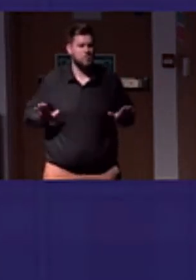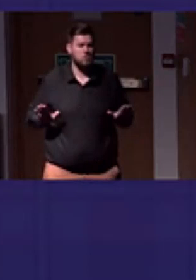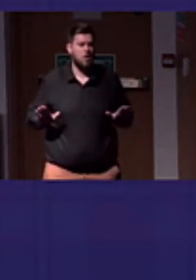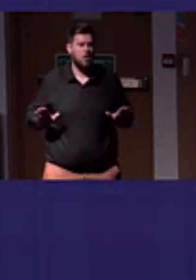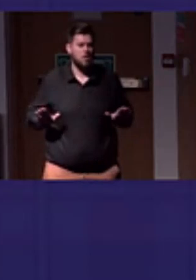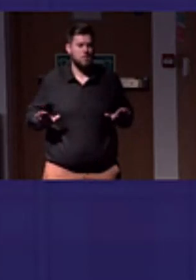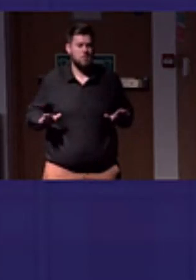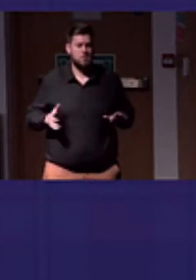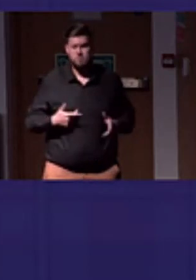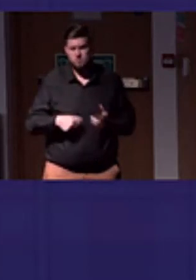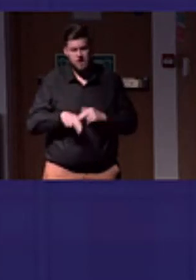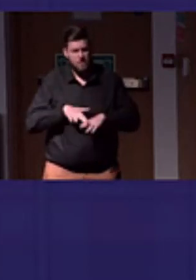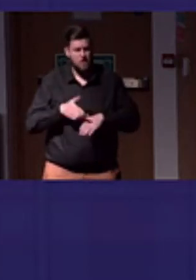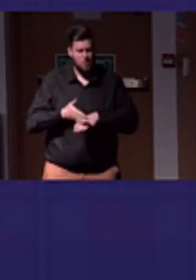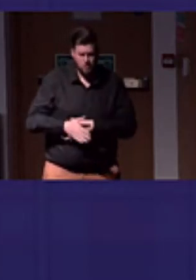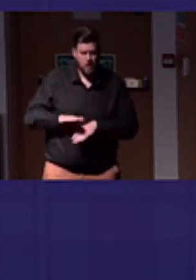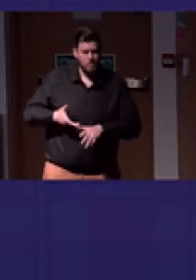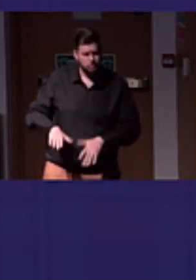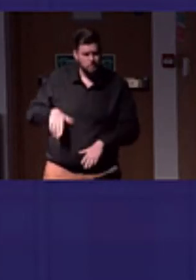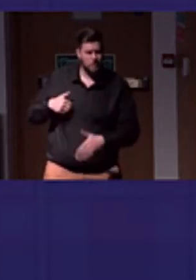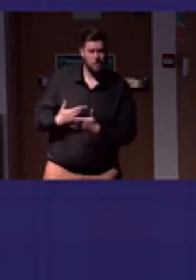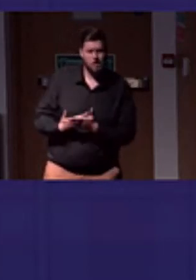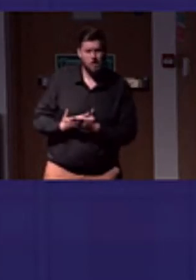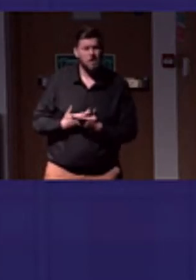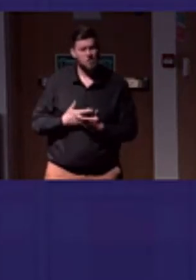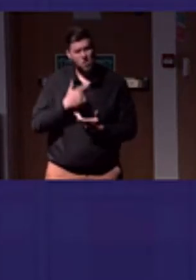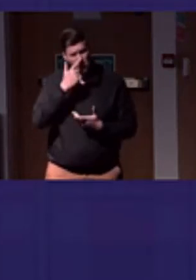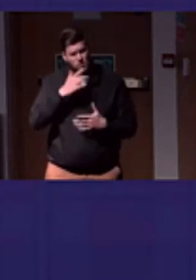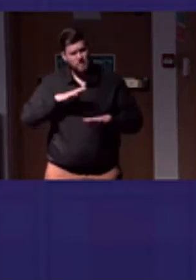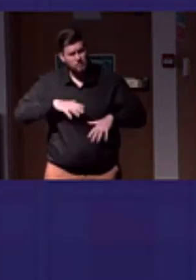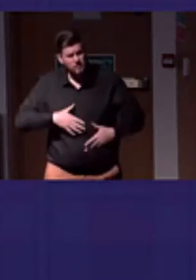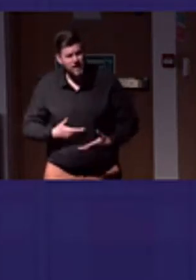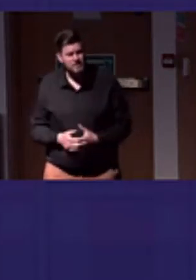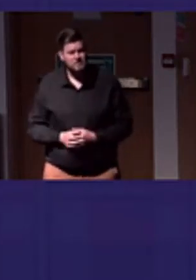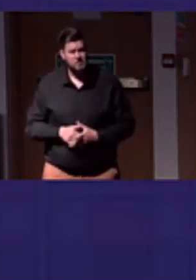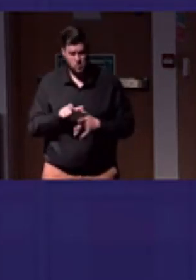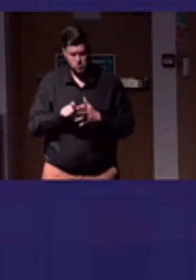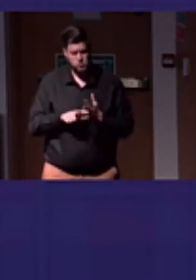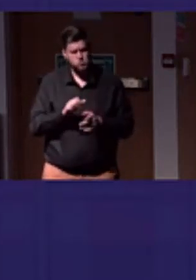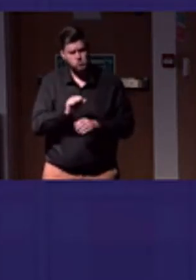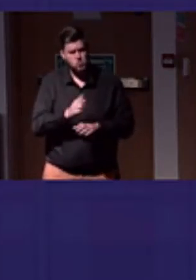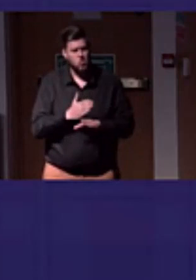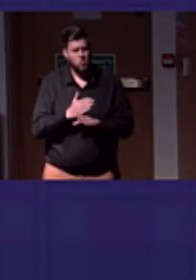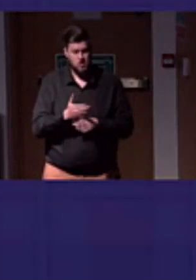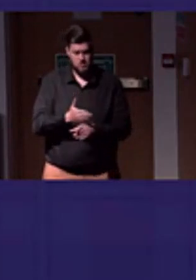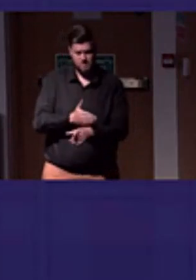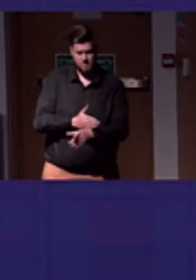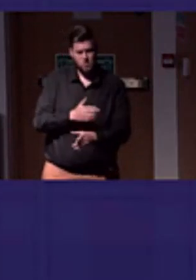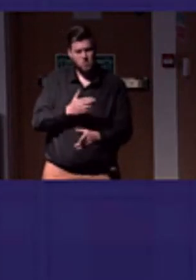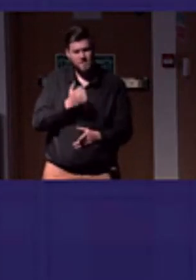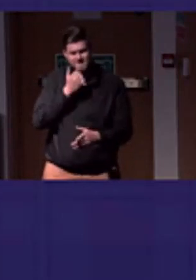it. Just do your work before the actual date. That